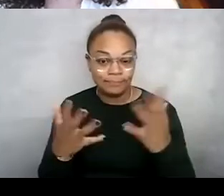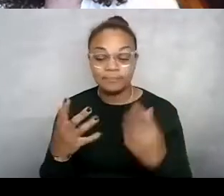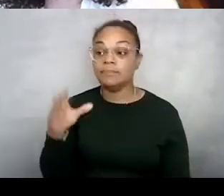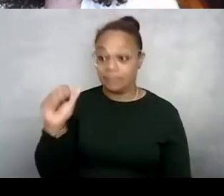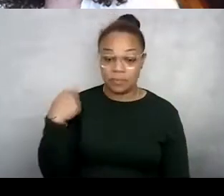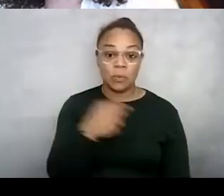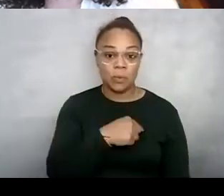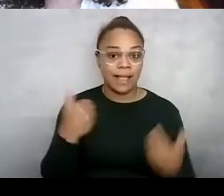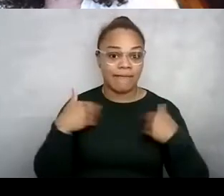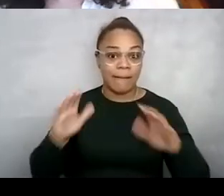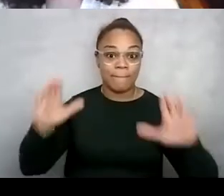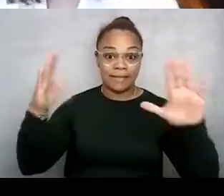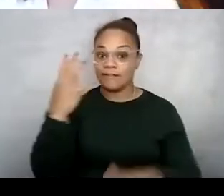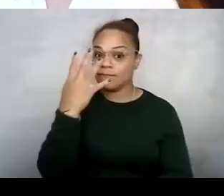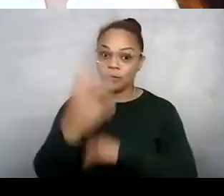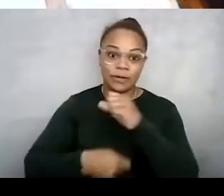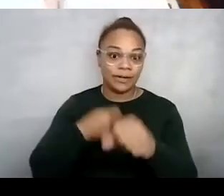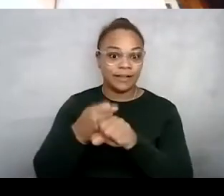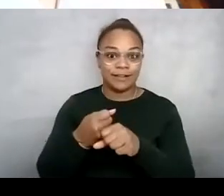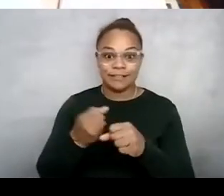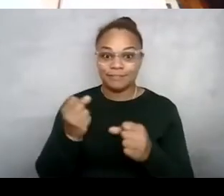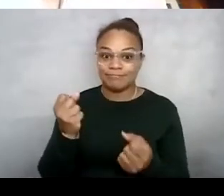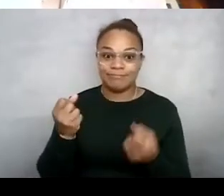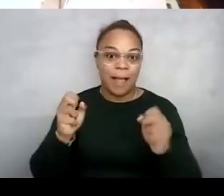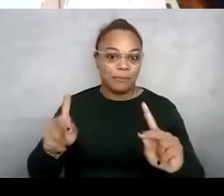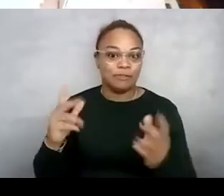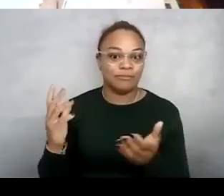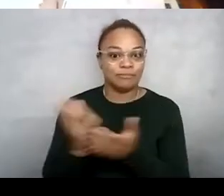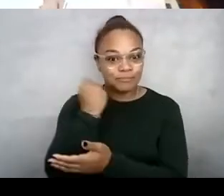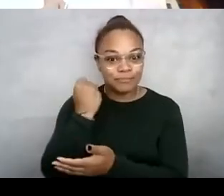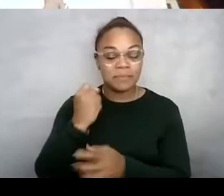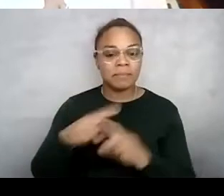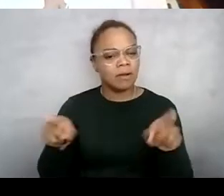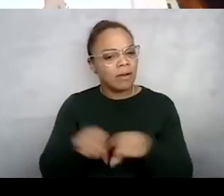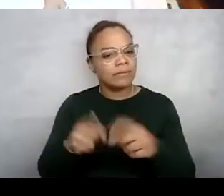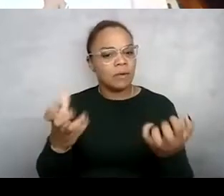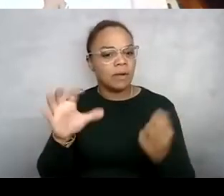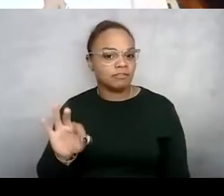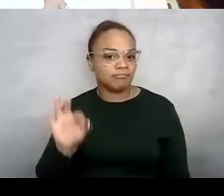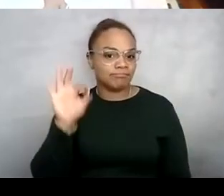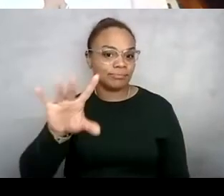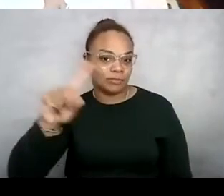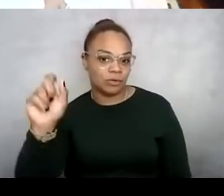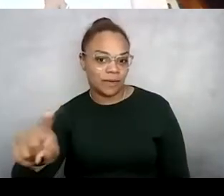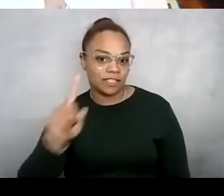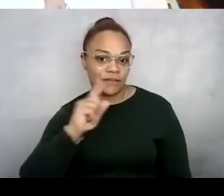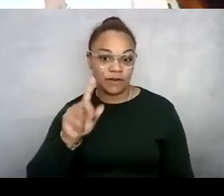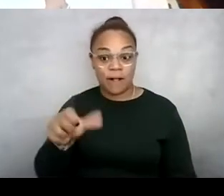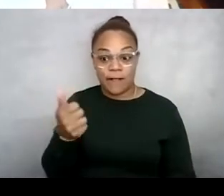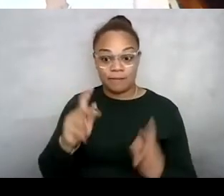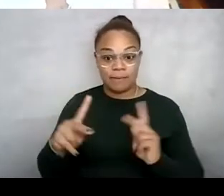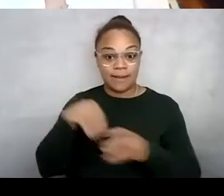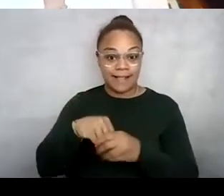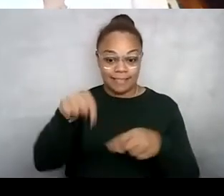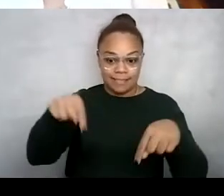4-year window, like you talked about, the Biden-Harris. But also, I'd like to maybe pose a question to the people who are on the call about this notion